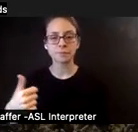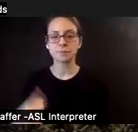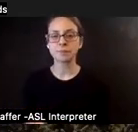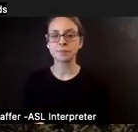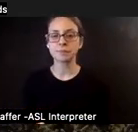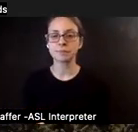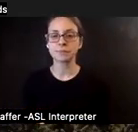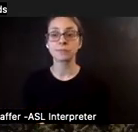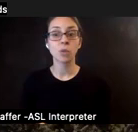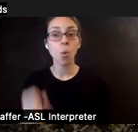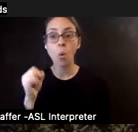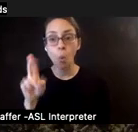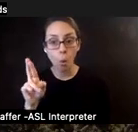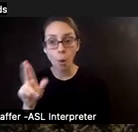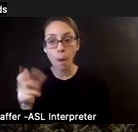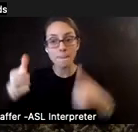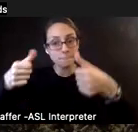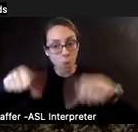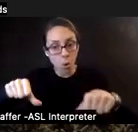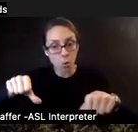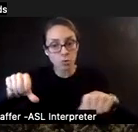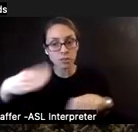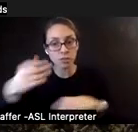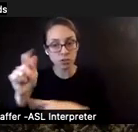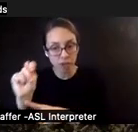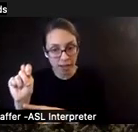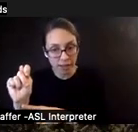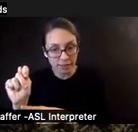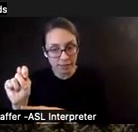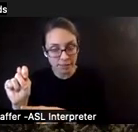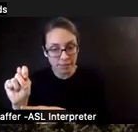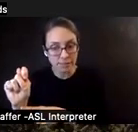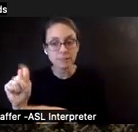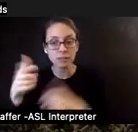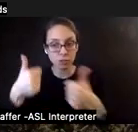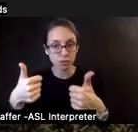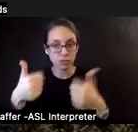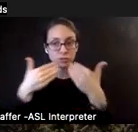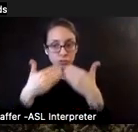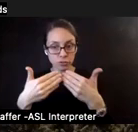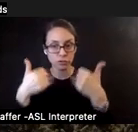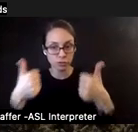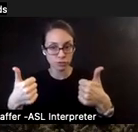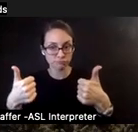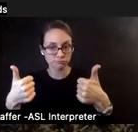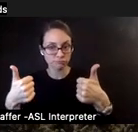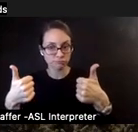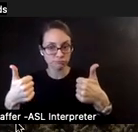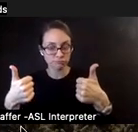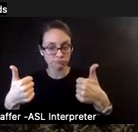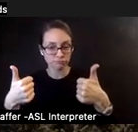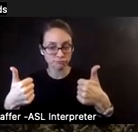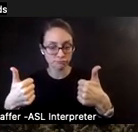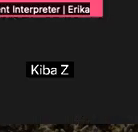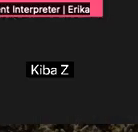Or post in the chat if you can hear. Post in the chat. Yeah. Okay. I see a couple thumbs. Okay, good. I know. Okay. So yeah, it